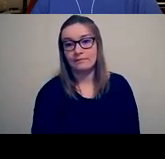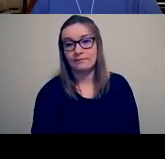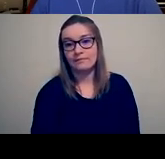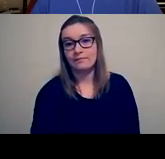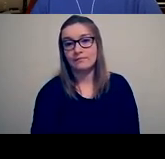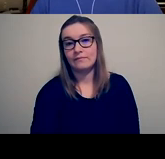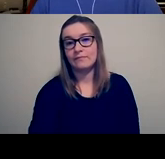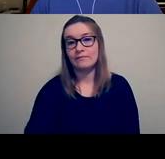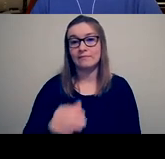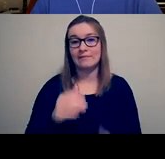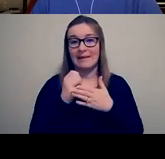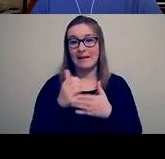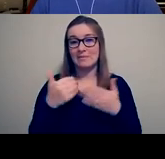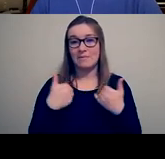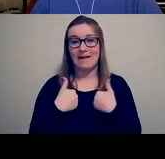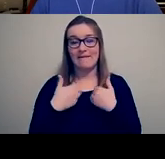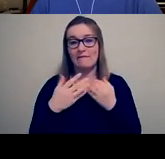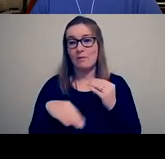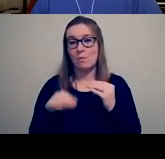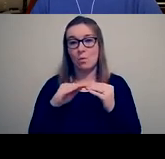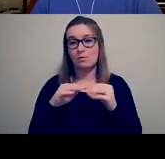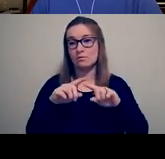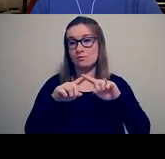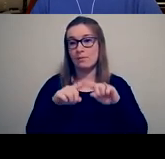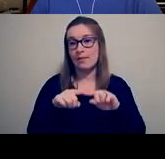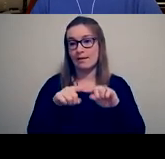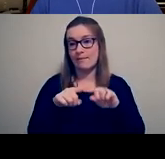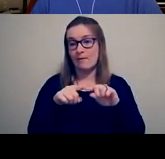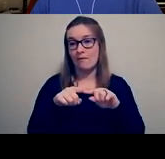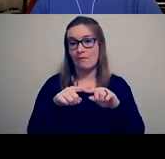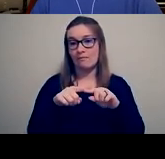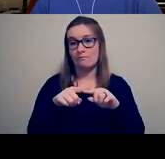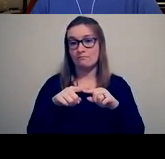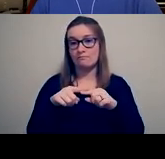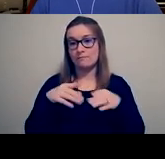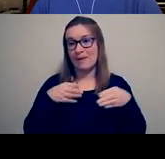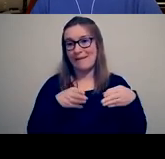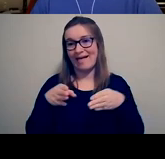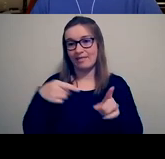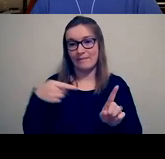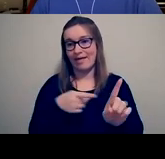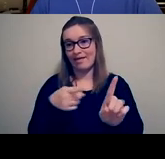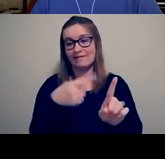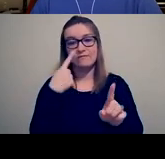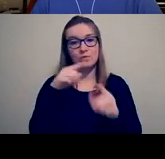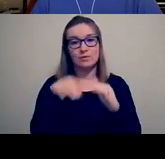have a more reliable path to an accessible